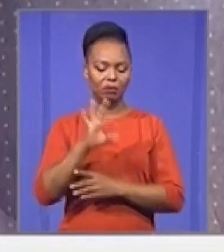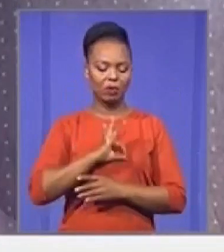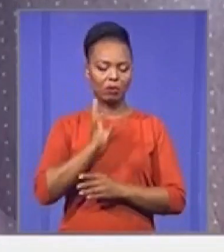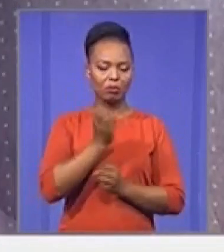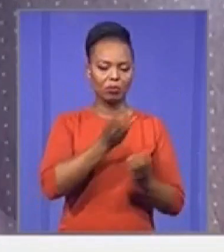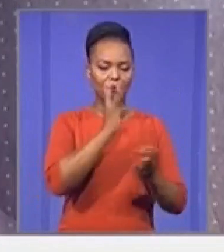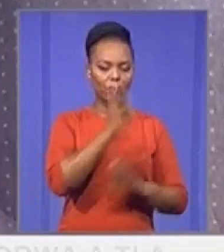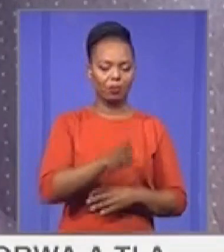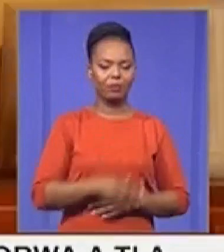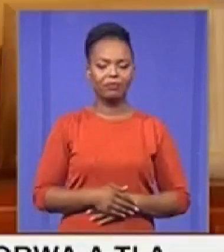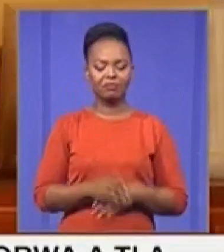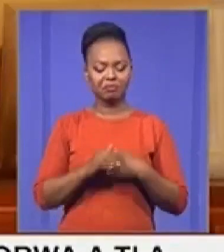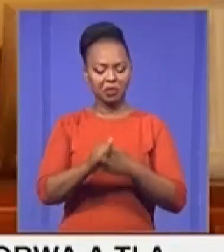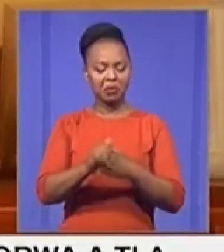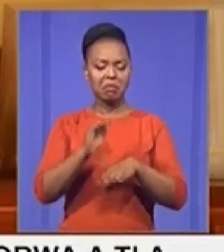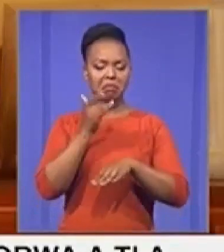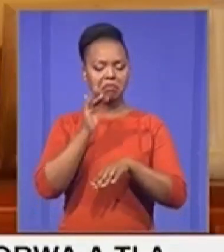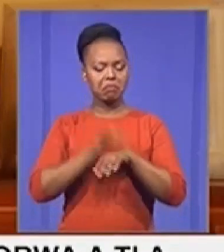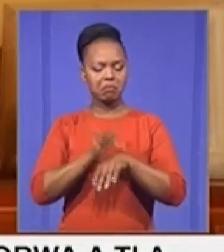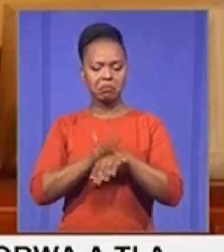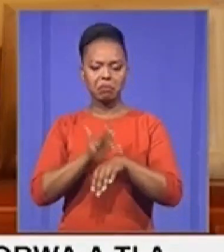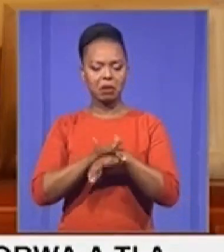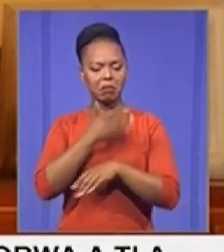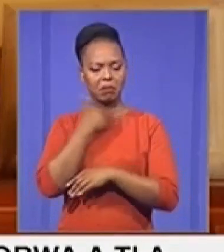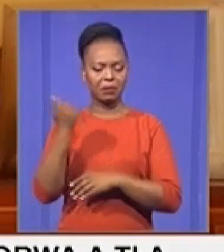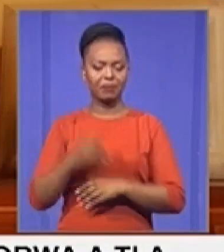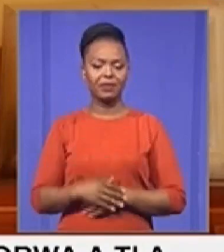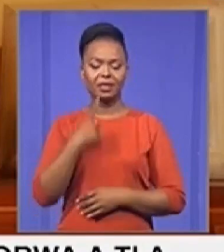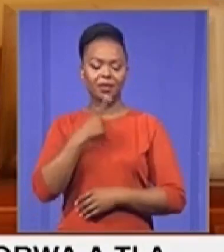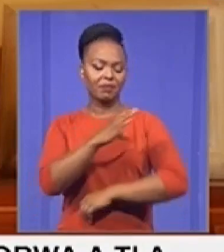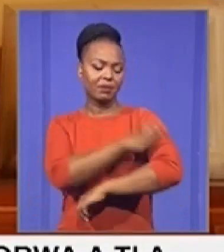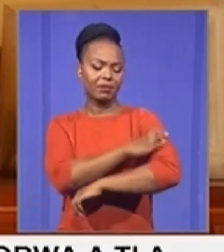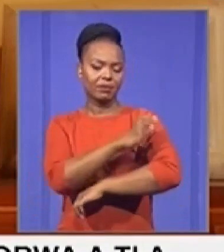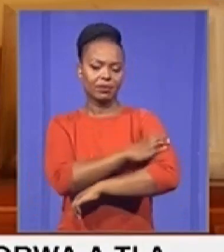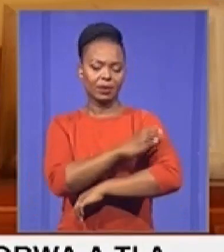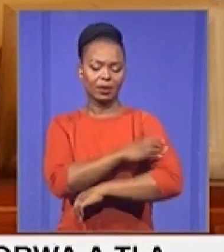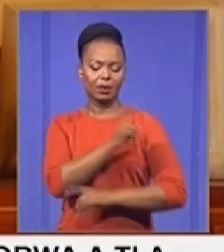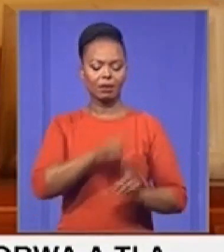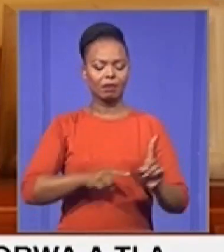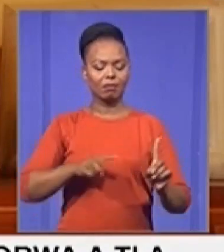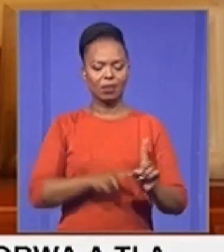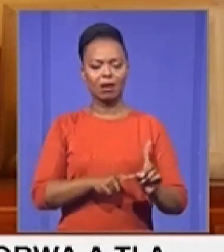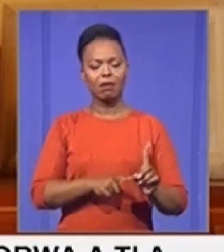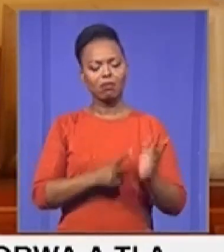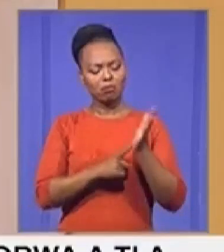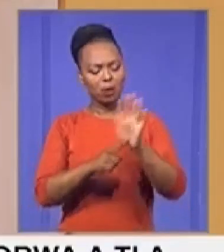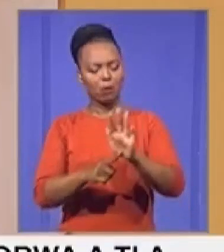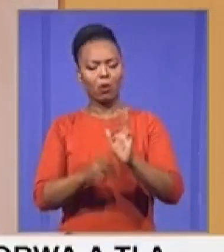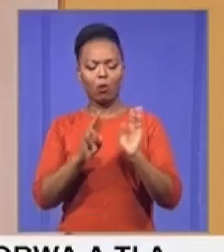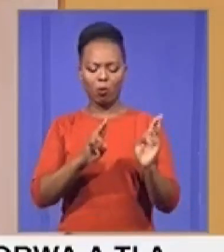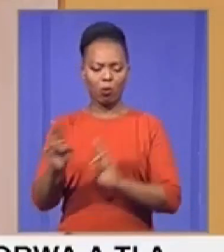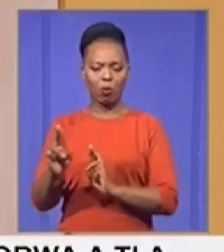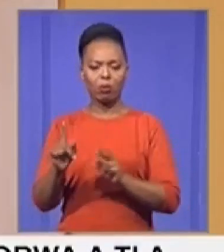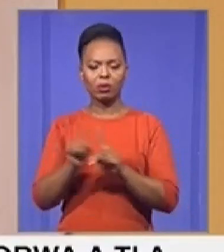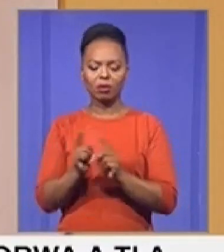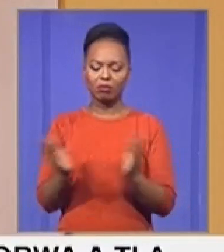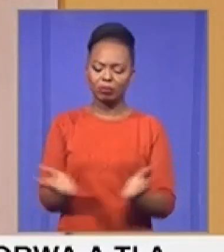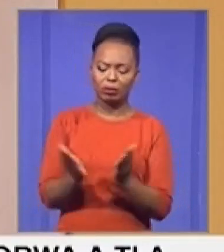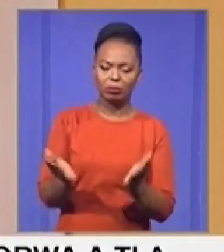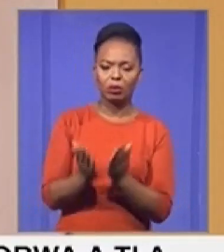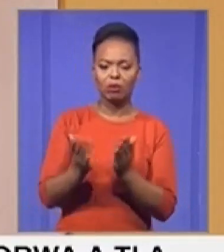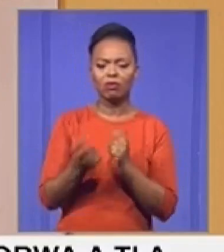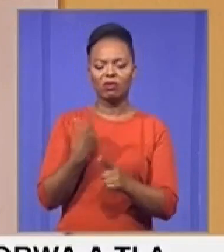naheng. Mokgatlo wa rugby Afrika Borwa o re mokaptene Kolisi ke lesedi le tshepo ho dibapadi tse sa ntseng di hola ho tswa